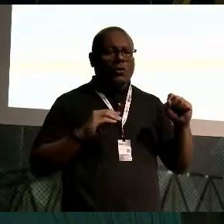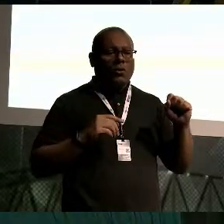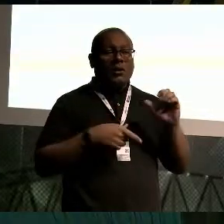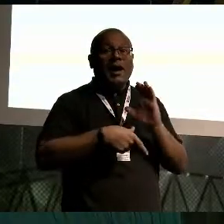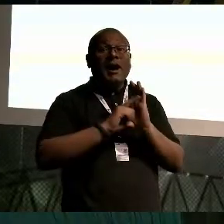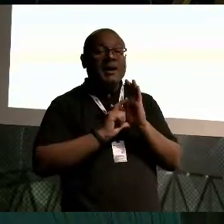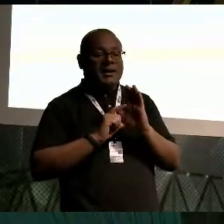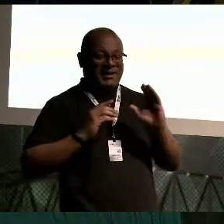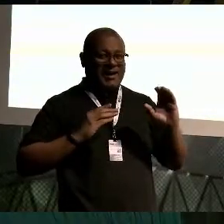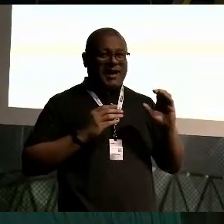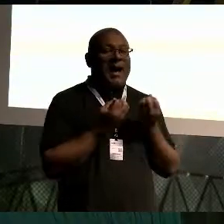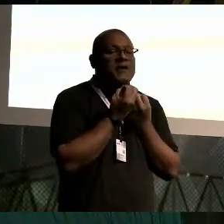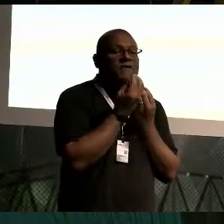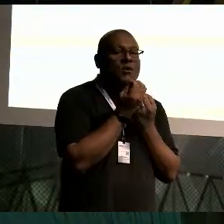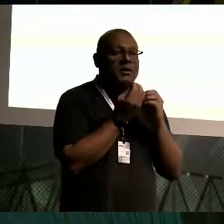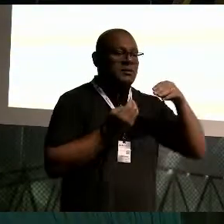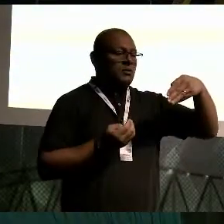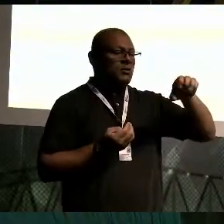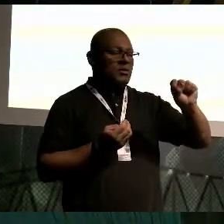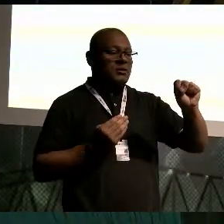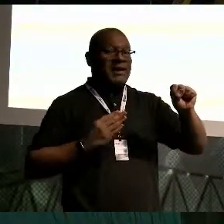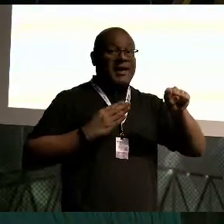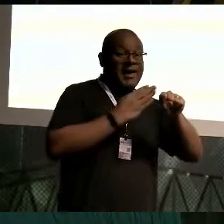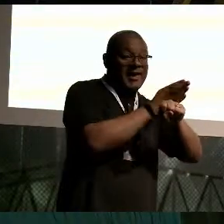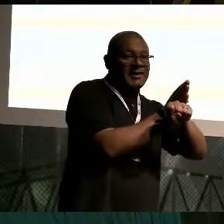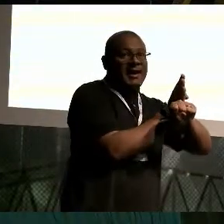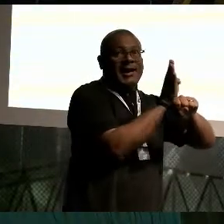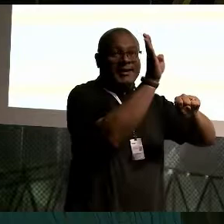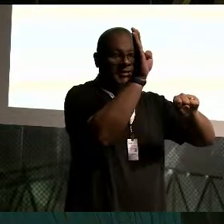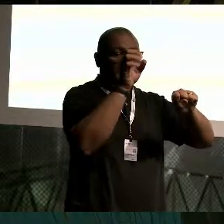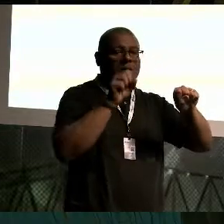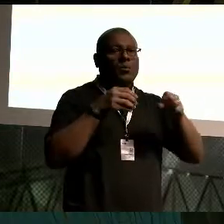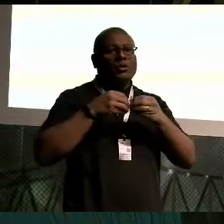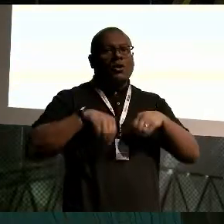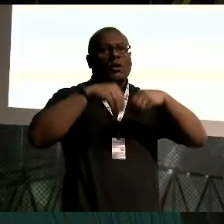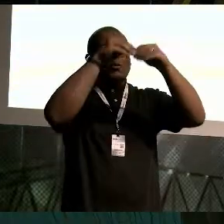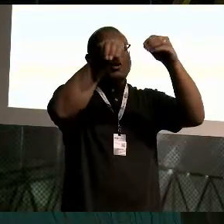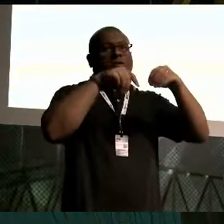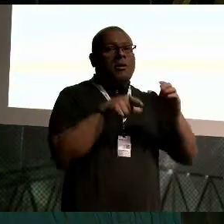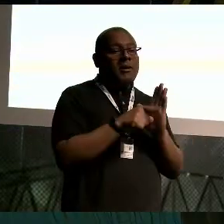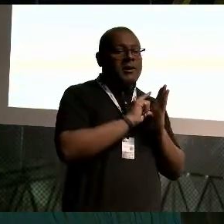right? So you're already creating this too much coupling between your services.